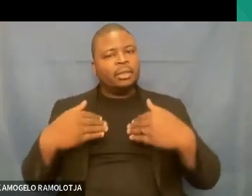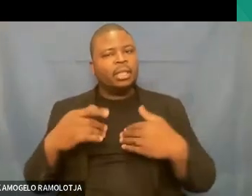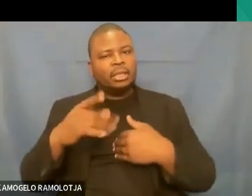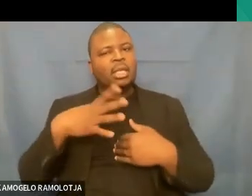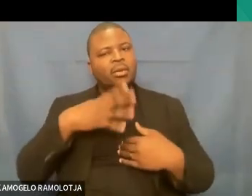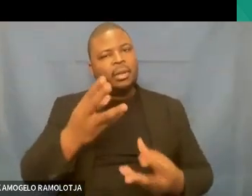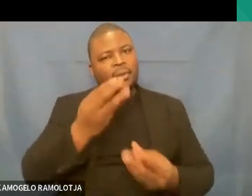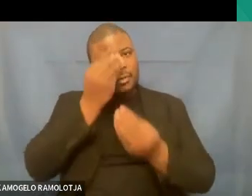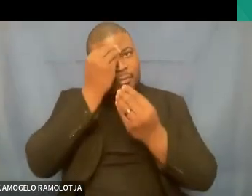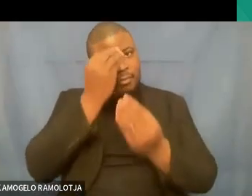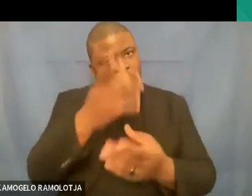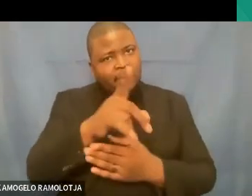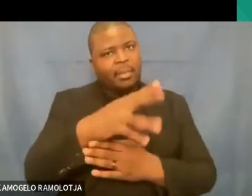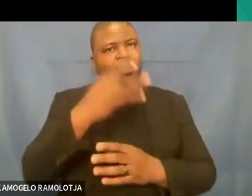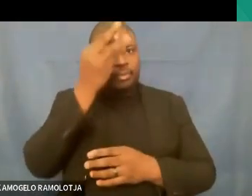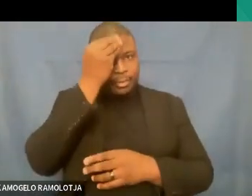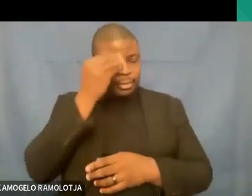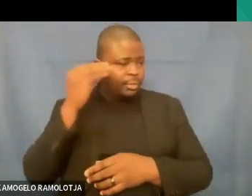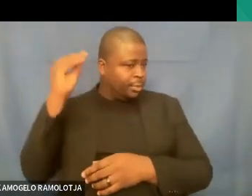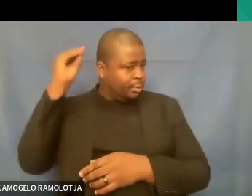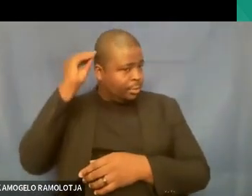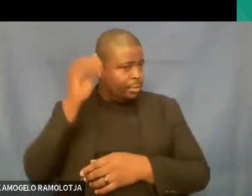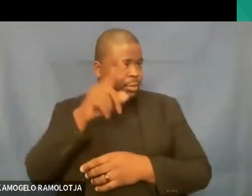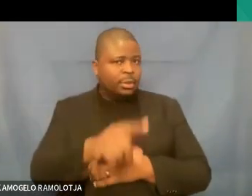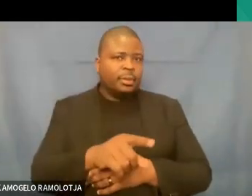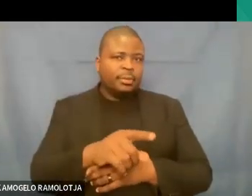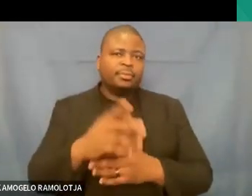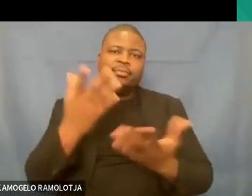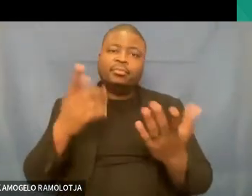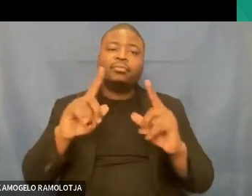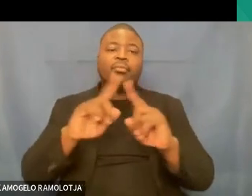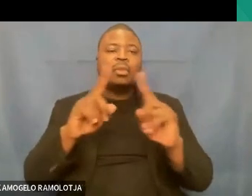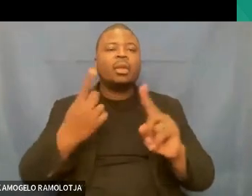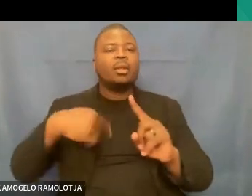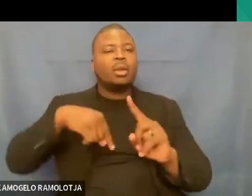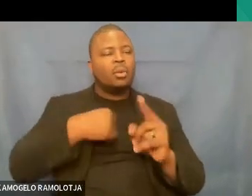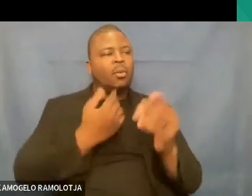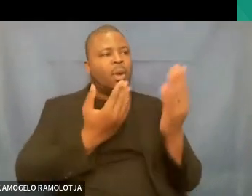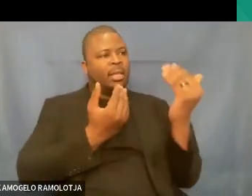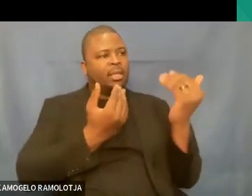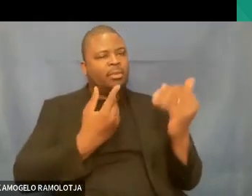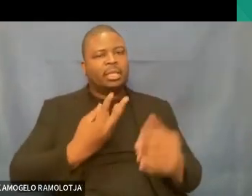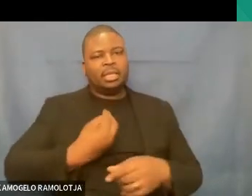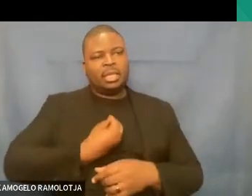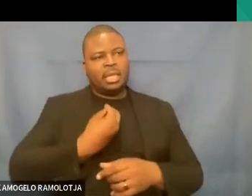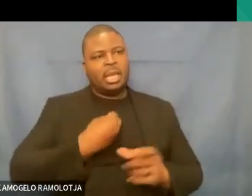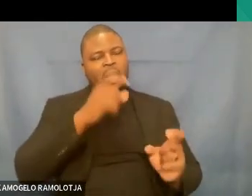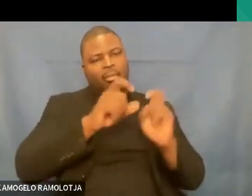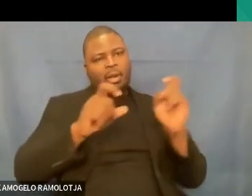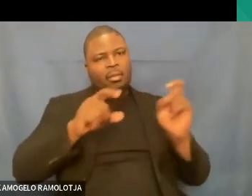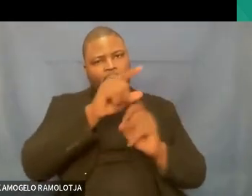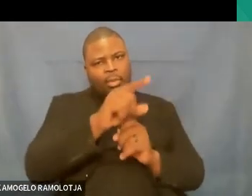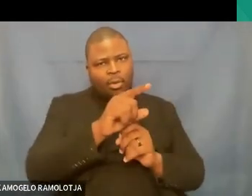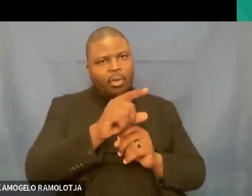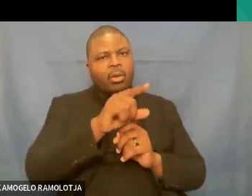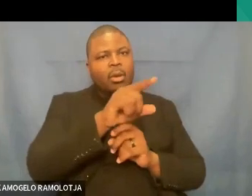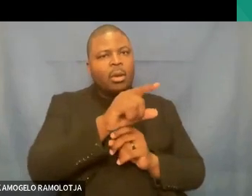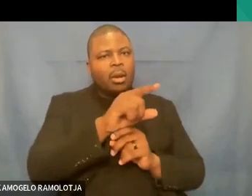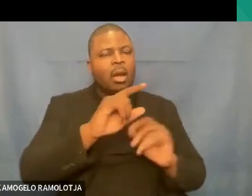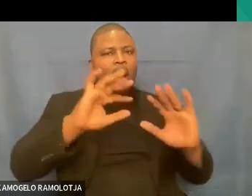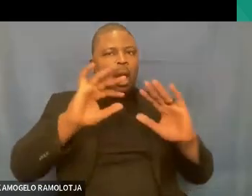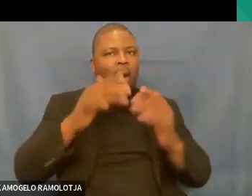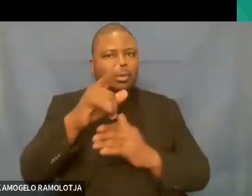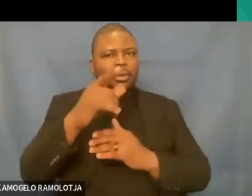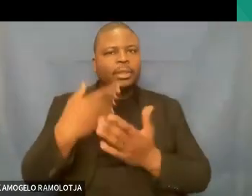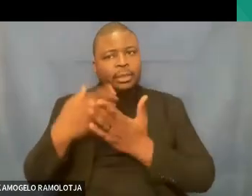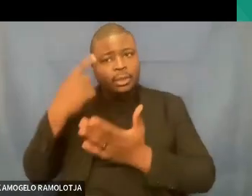or a question, asking how do we expect young people to trust systems that were never designed with them in mind?